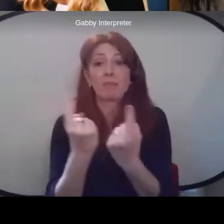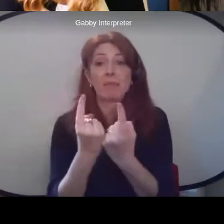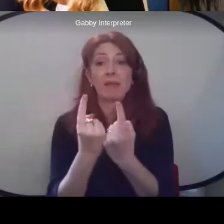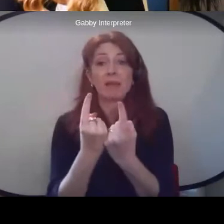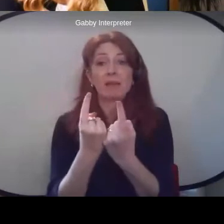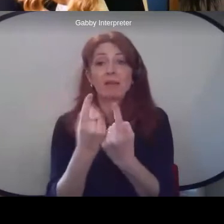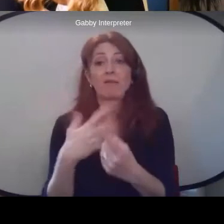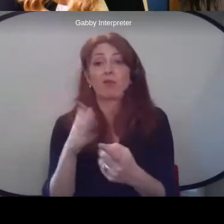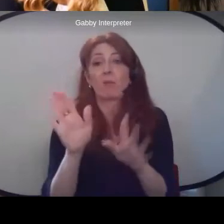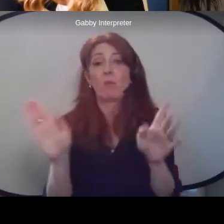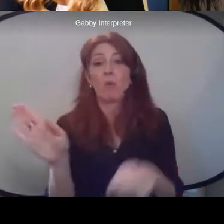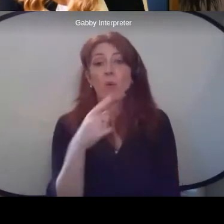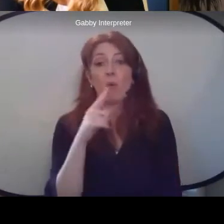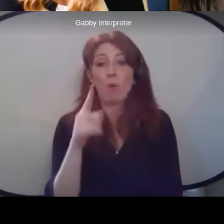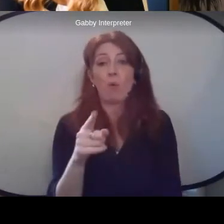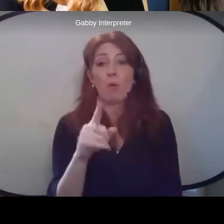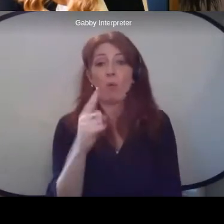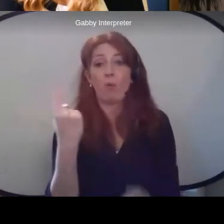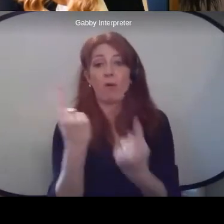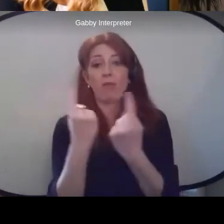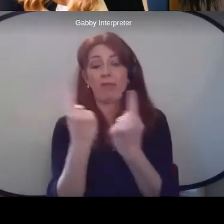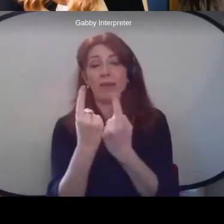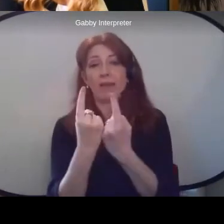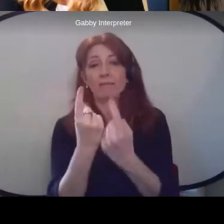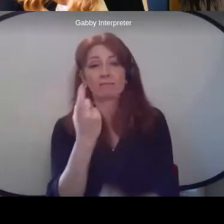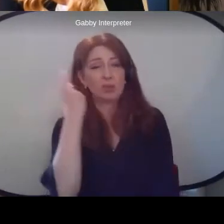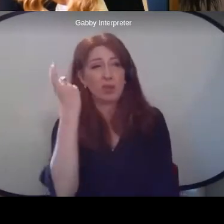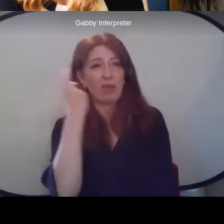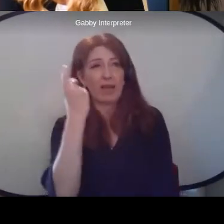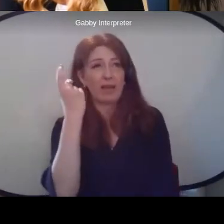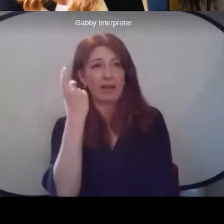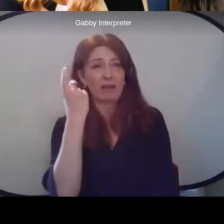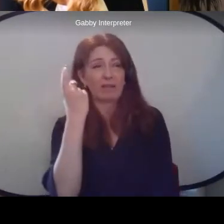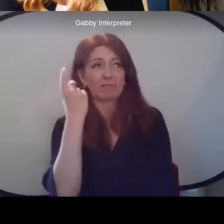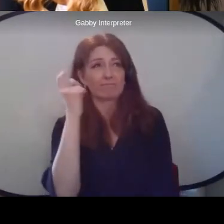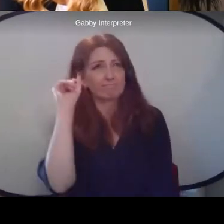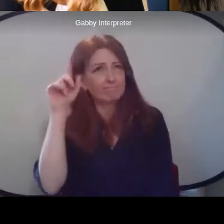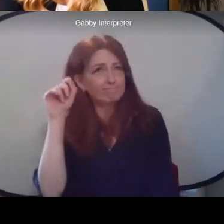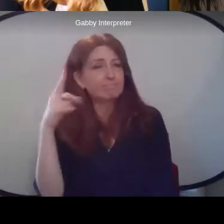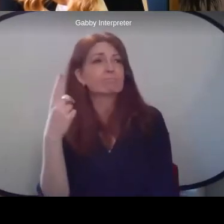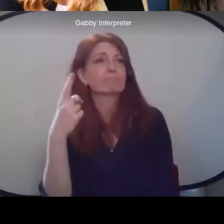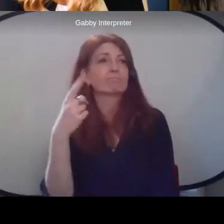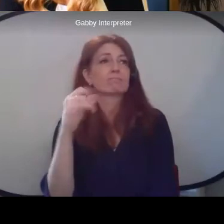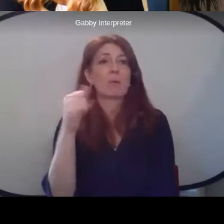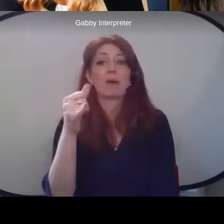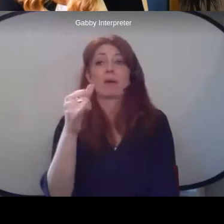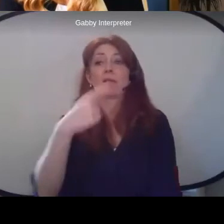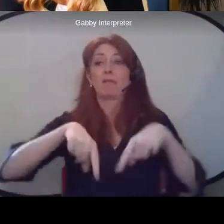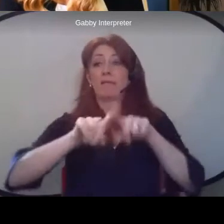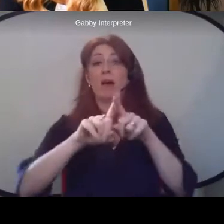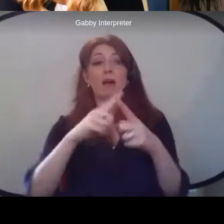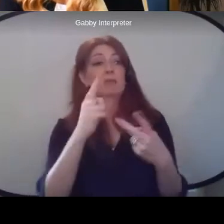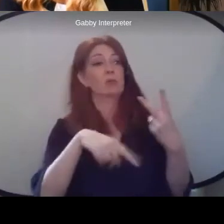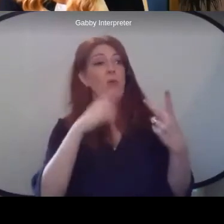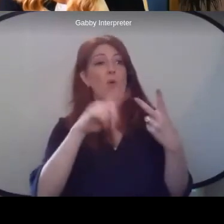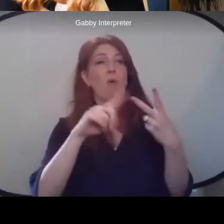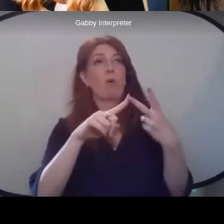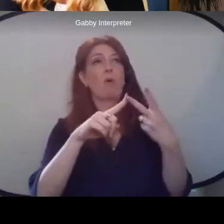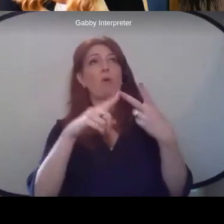from all of you, a one thing to consider as such, what it might be for us or for wider,